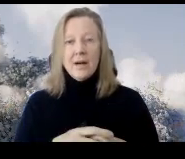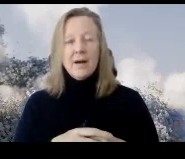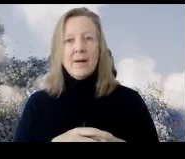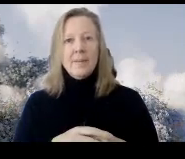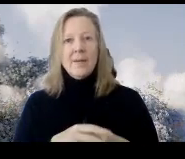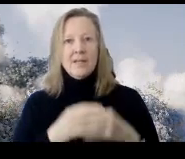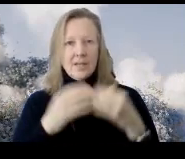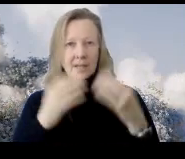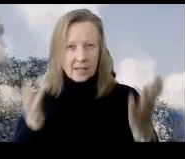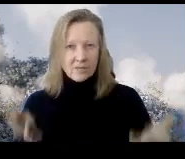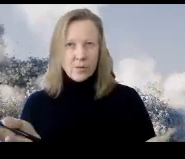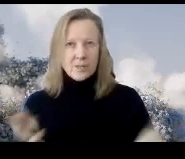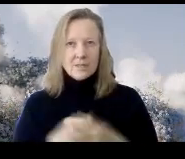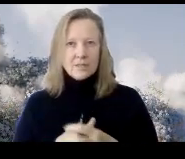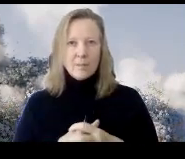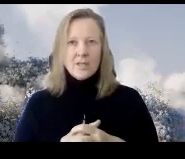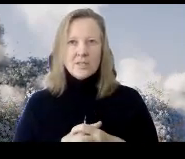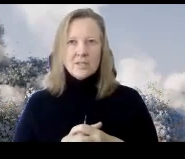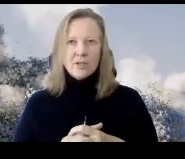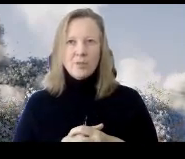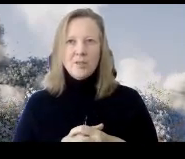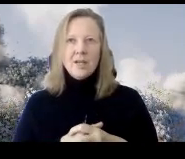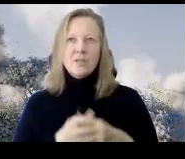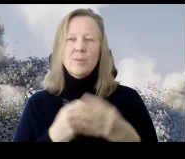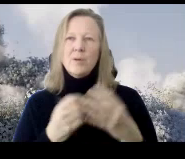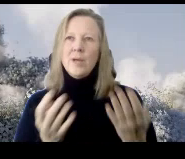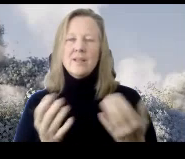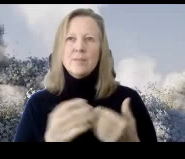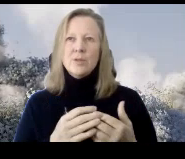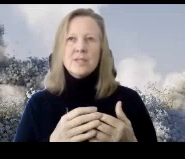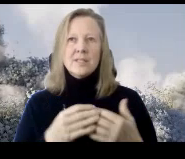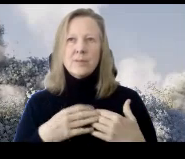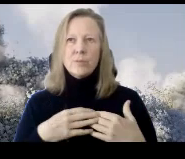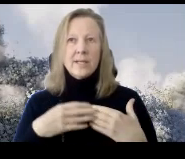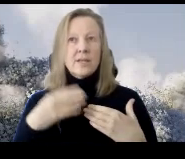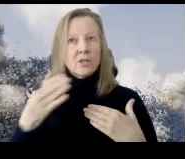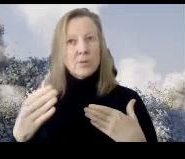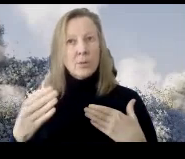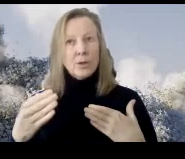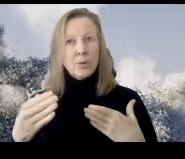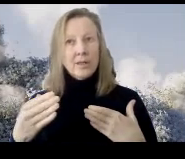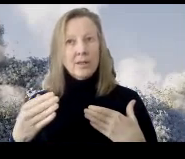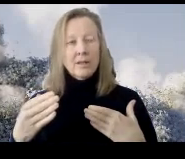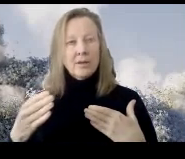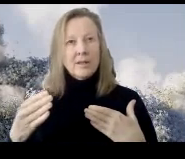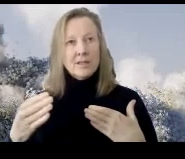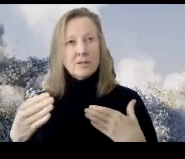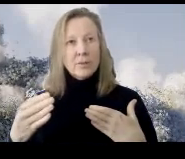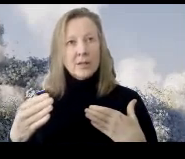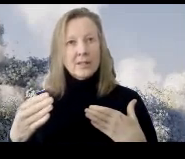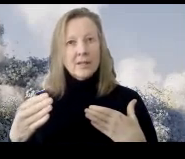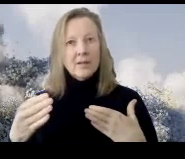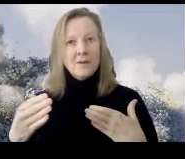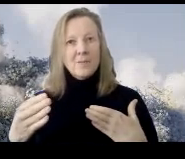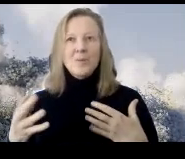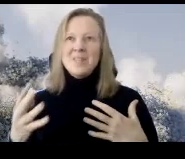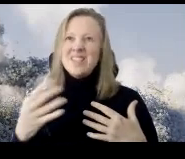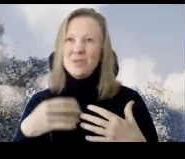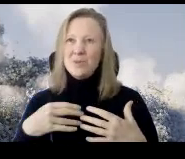this. And again, it focuses on patient-centered communication, but we had some nurses that were getting jobs quite quickly, they're licensed